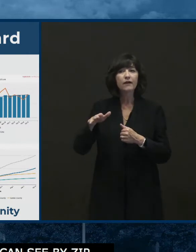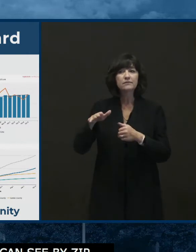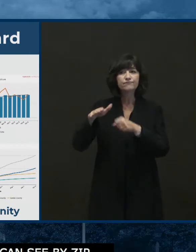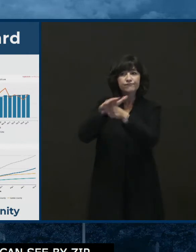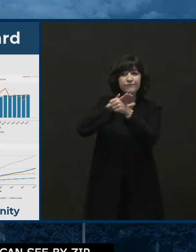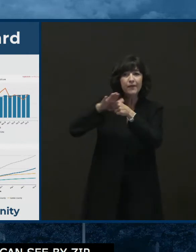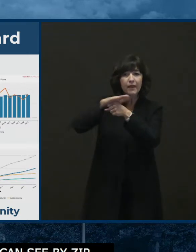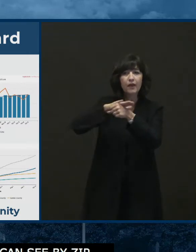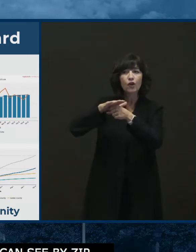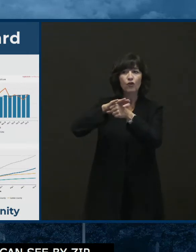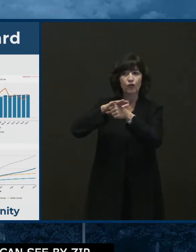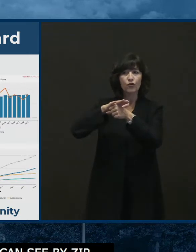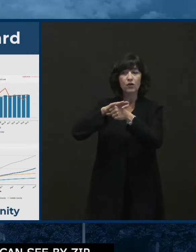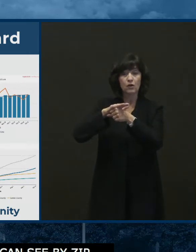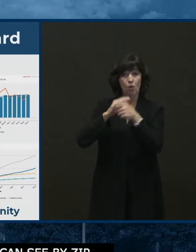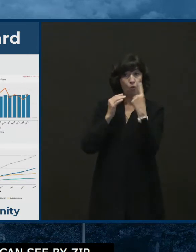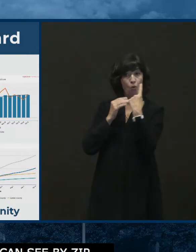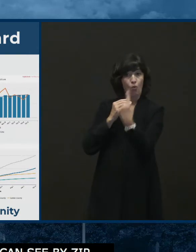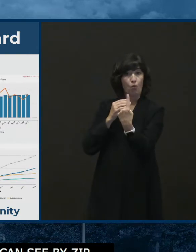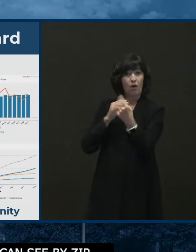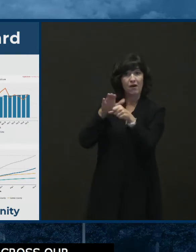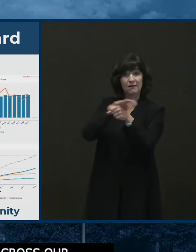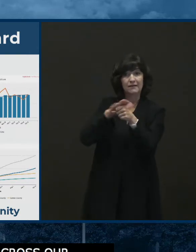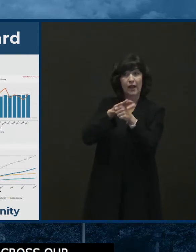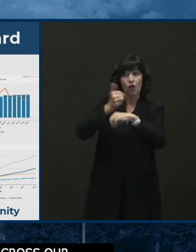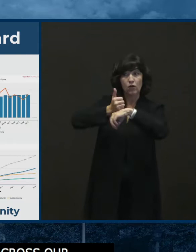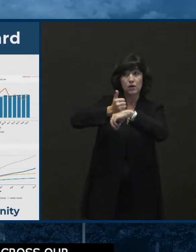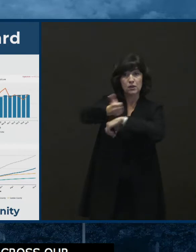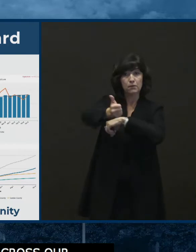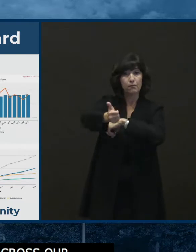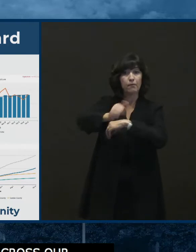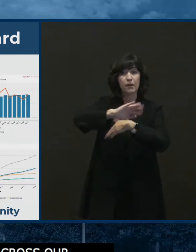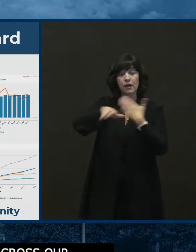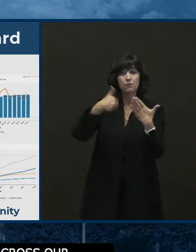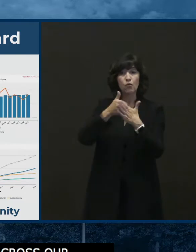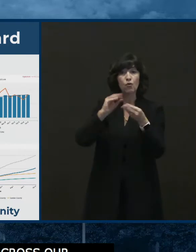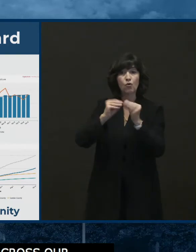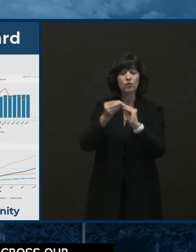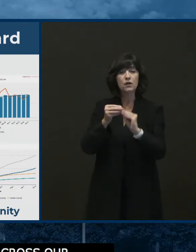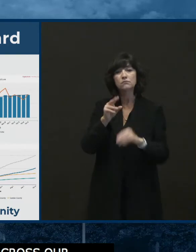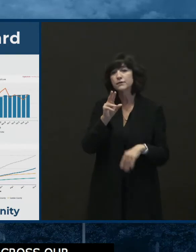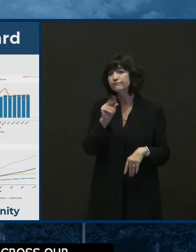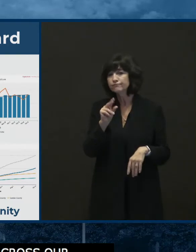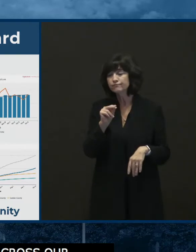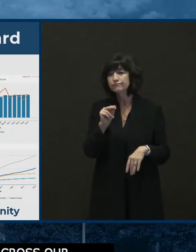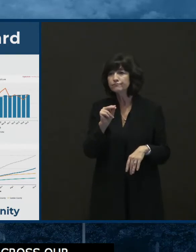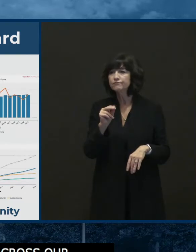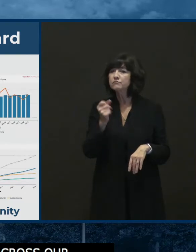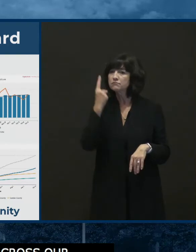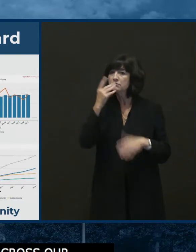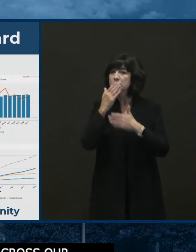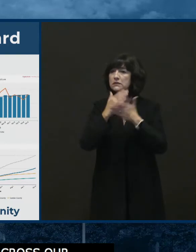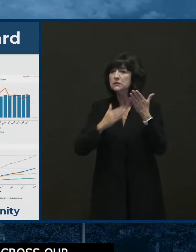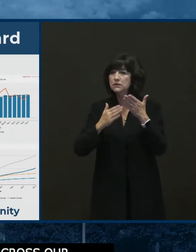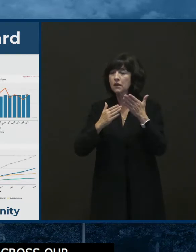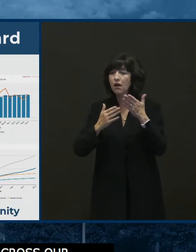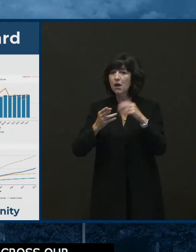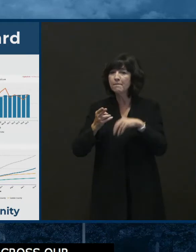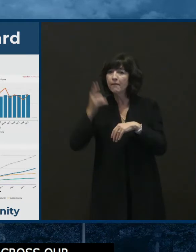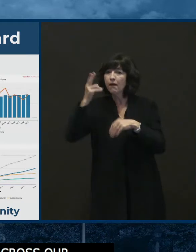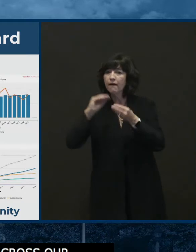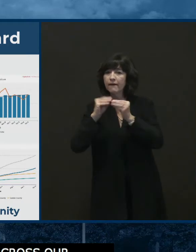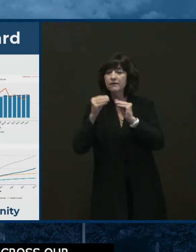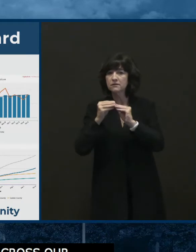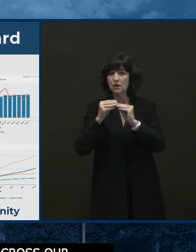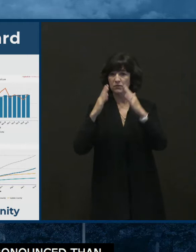seeing one area that's more pronounced than another, a little bit higher in the city of Wilmington, but not dramatically. So